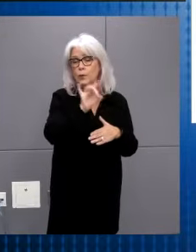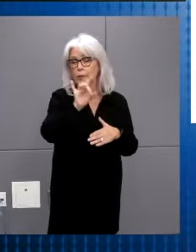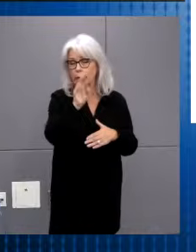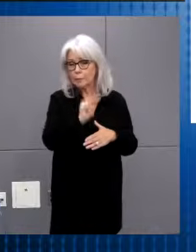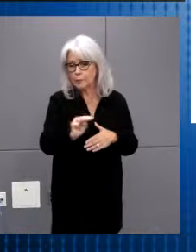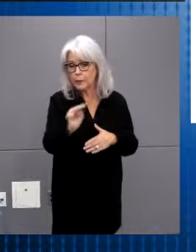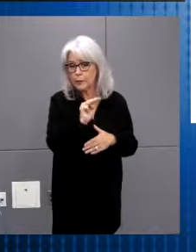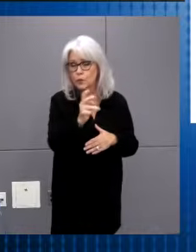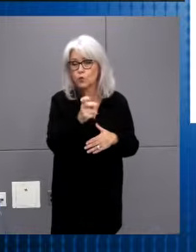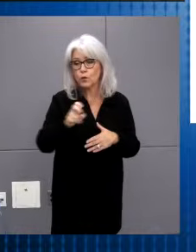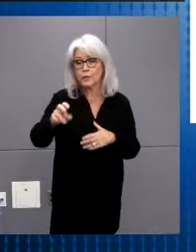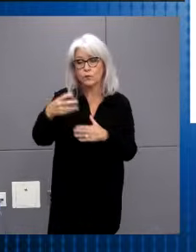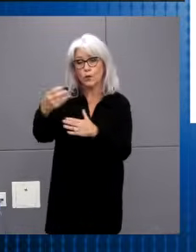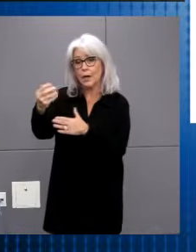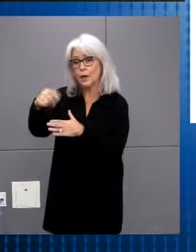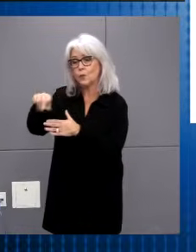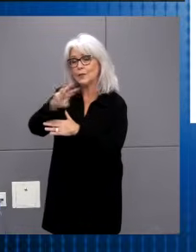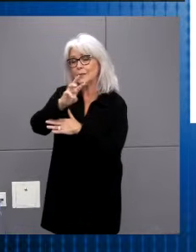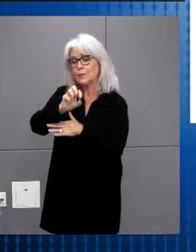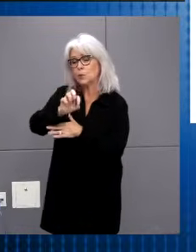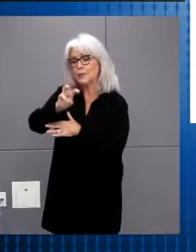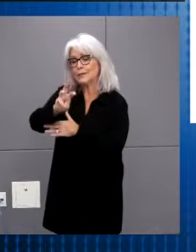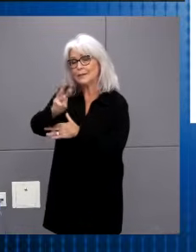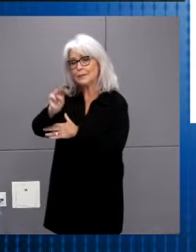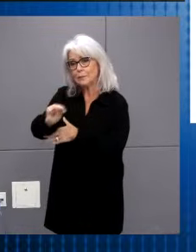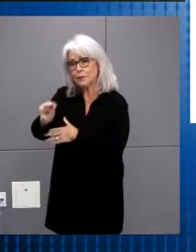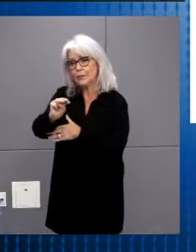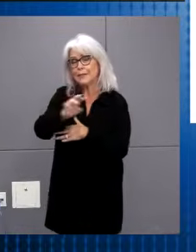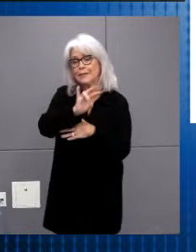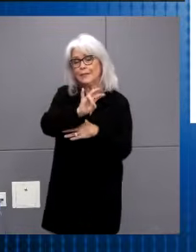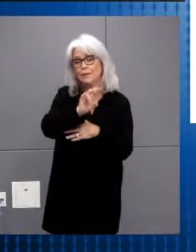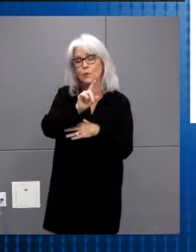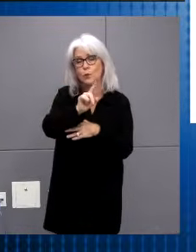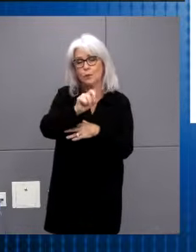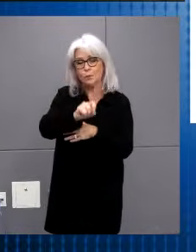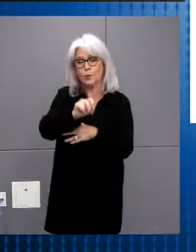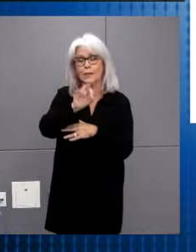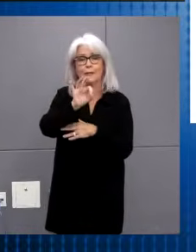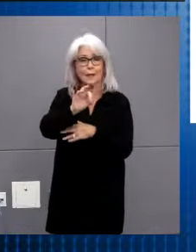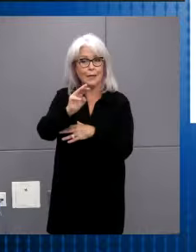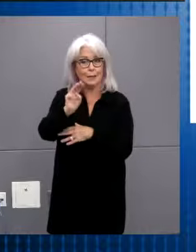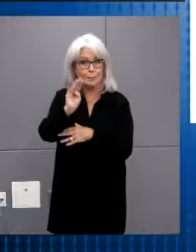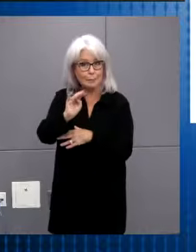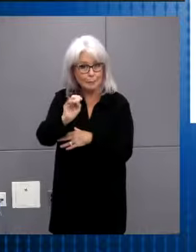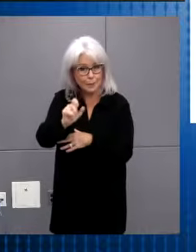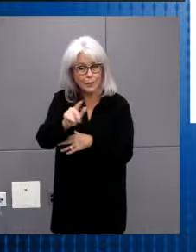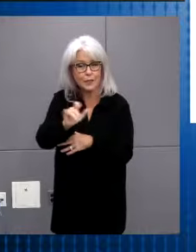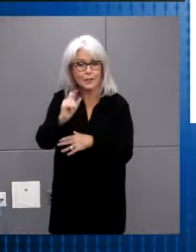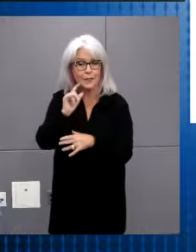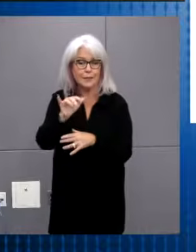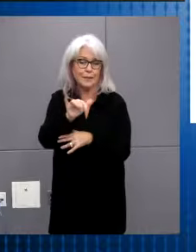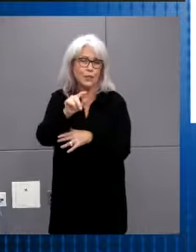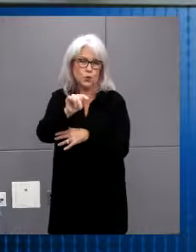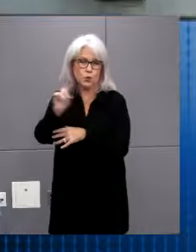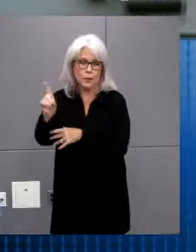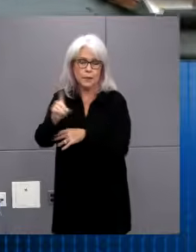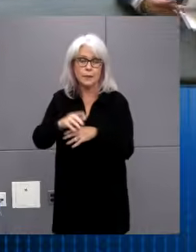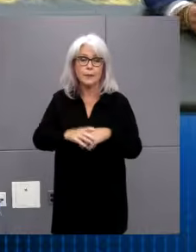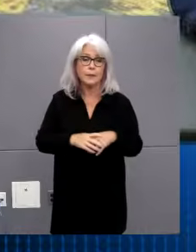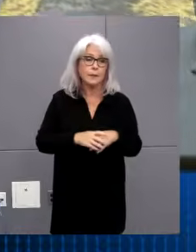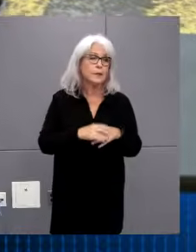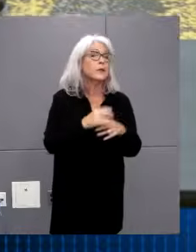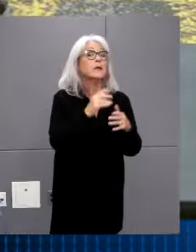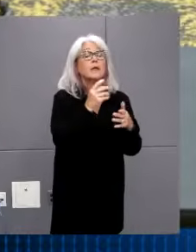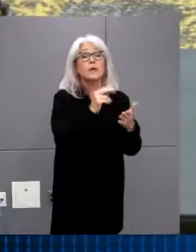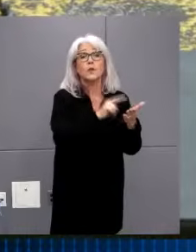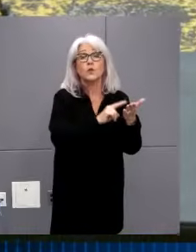expenditures and transfers out, about $6.6 million and $71.9 million year-to-date. Revenue highlights, April credit tuition is higher